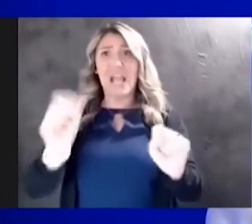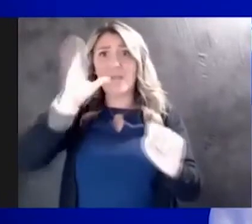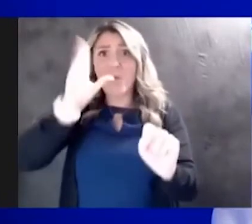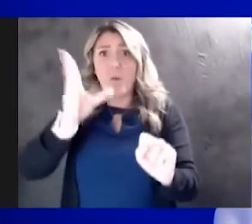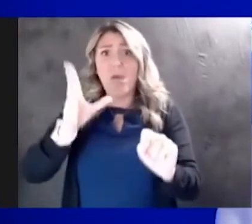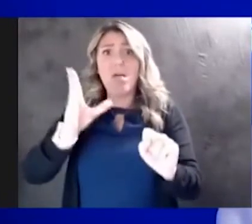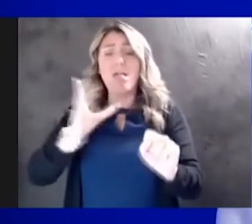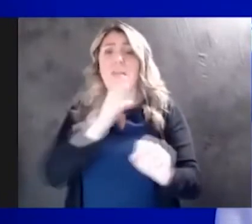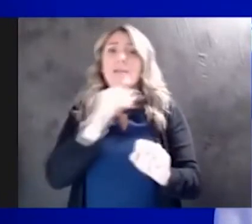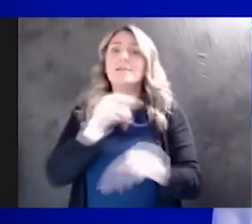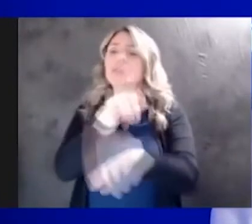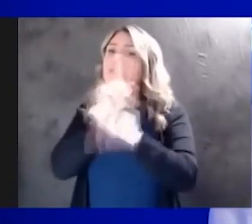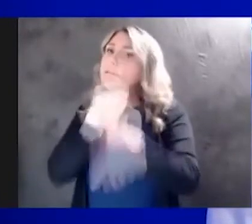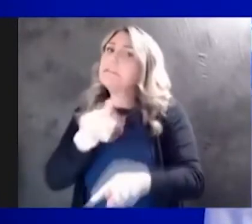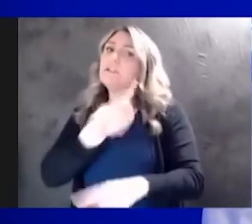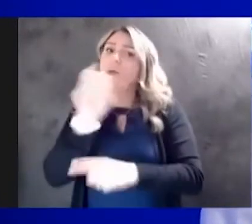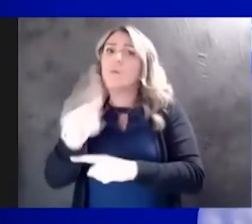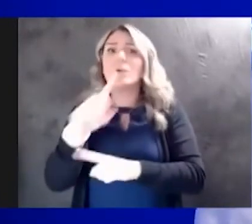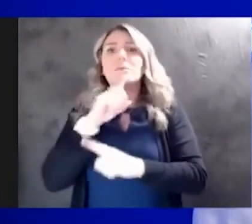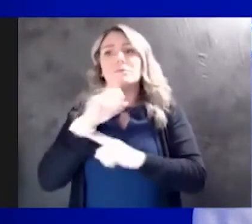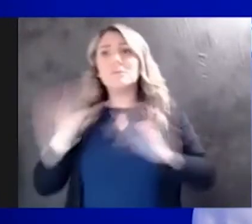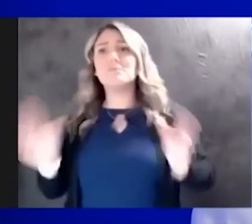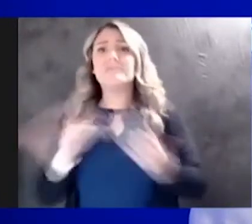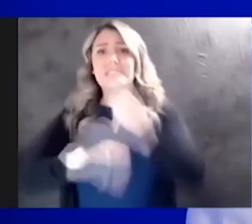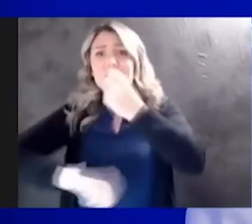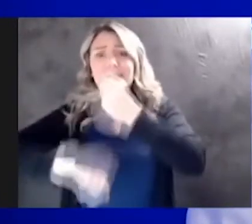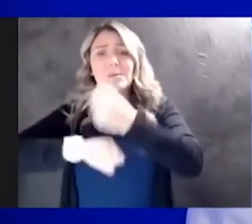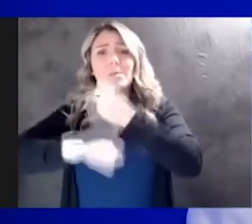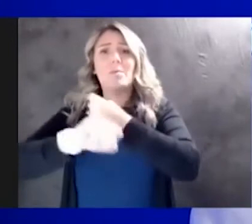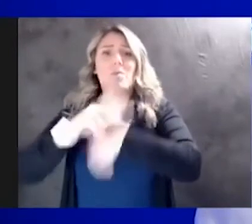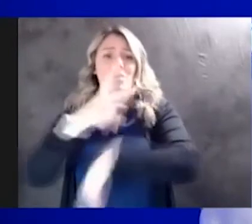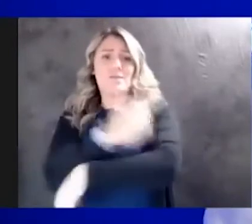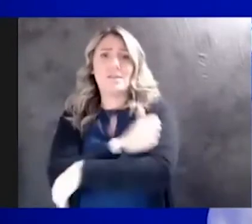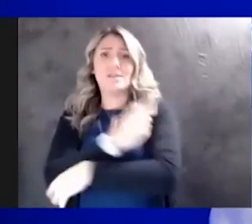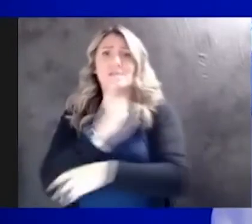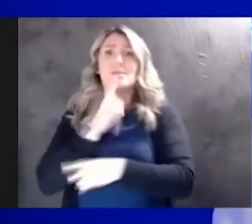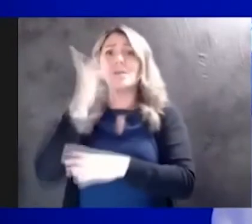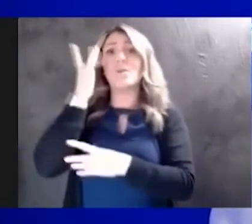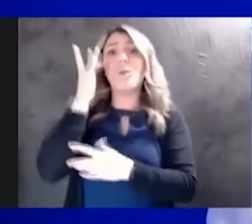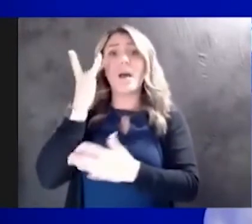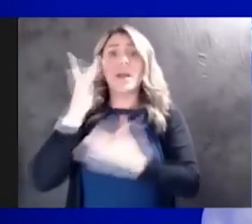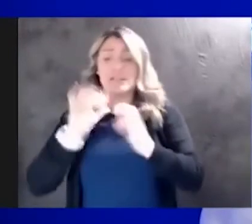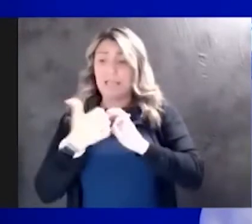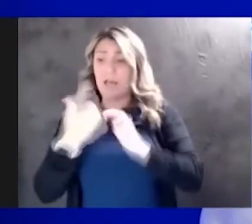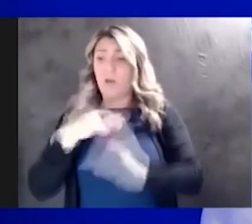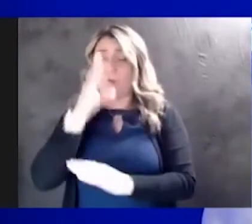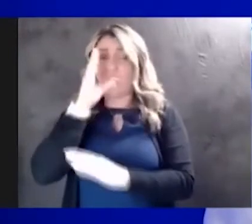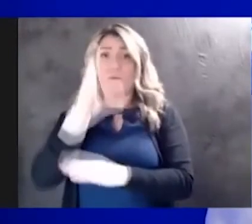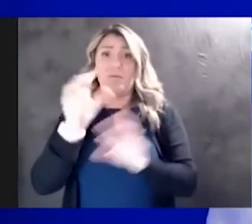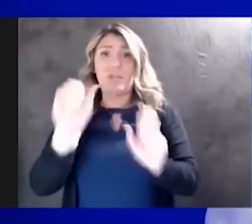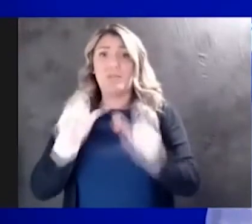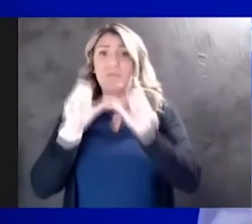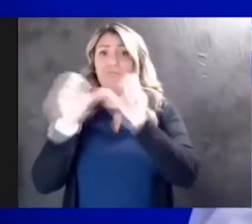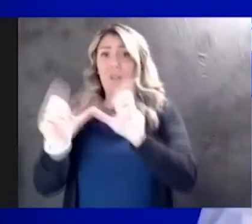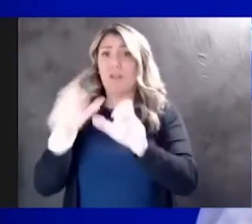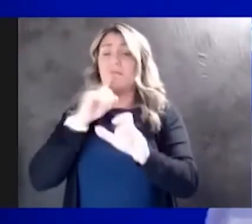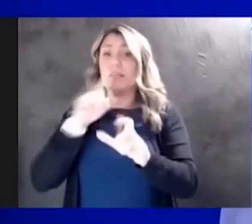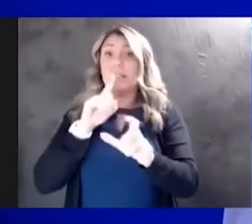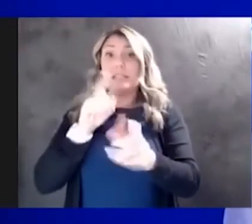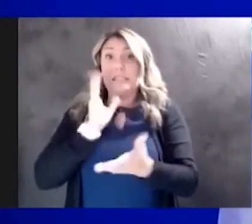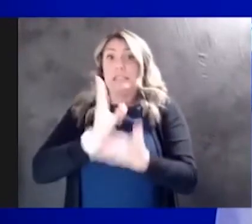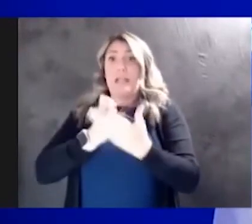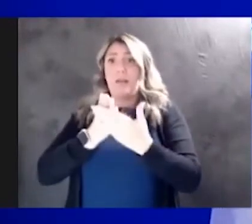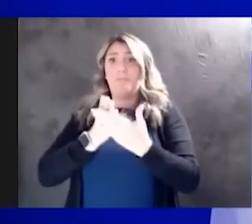these questions, keep endorsing vaccination, because this is a way that we are going to be able to continue to get out of this, keep